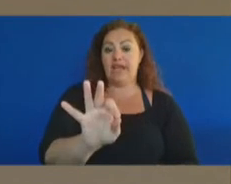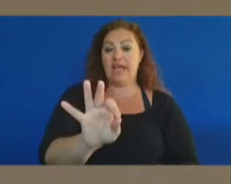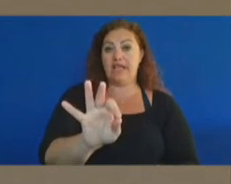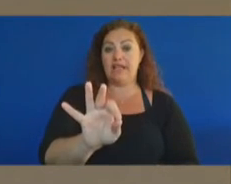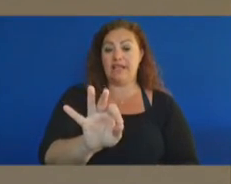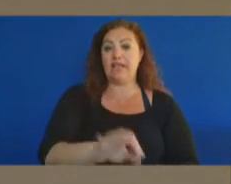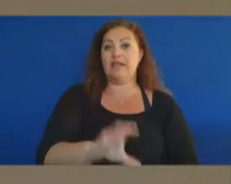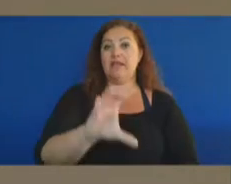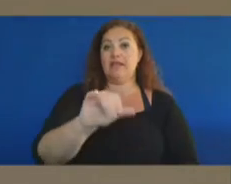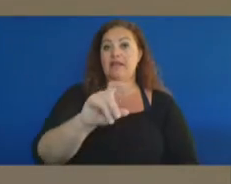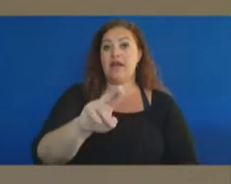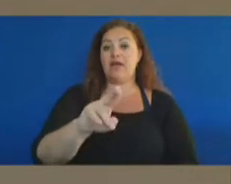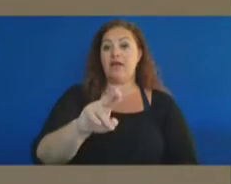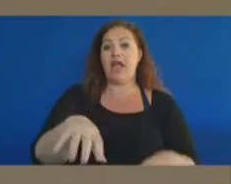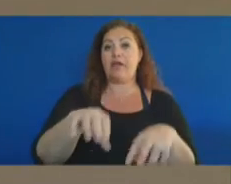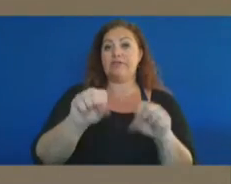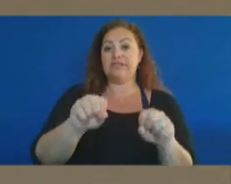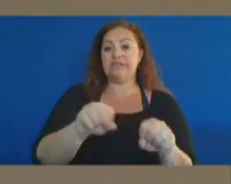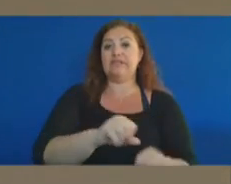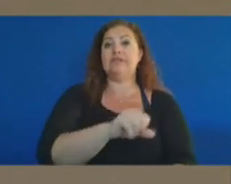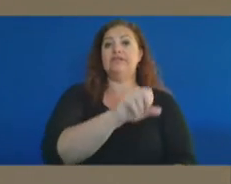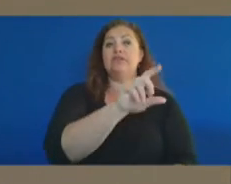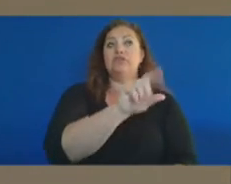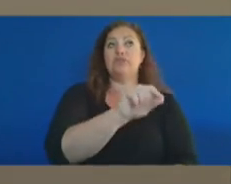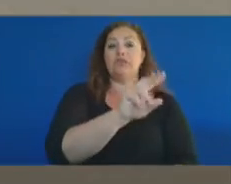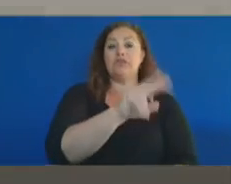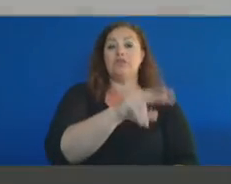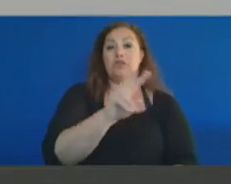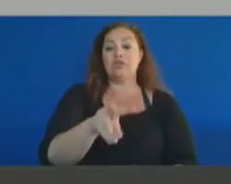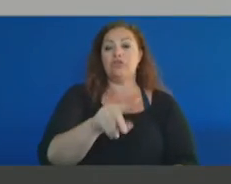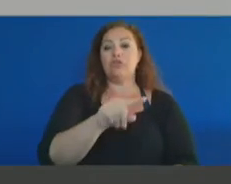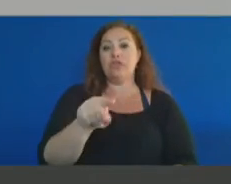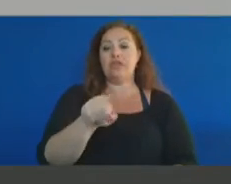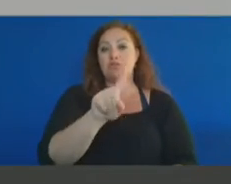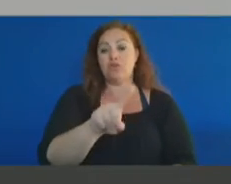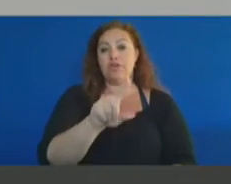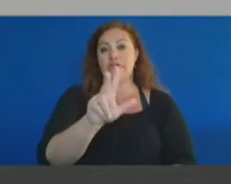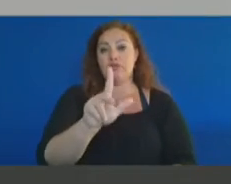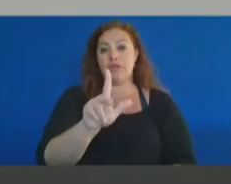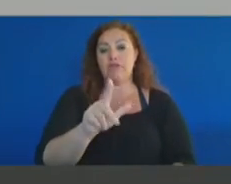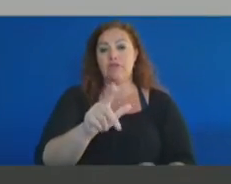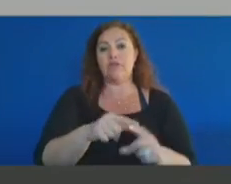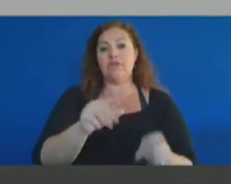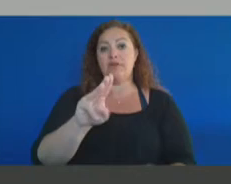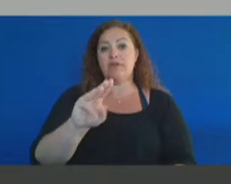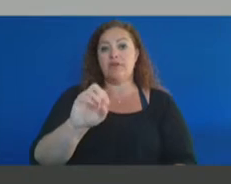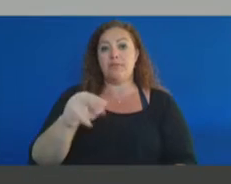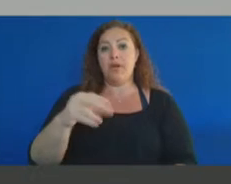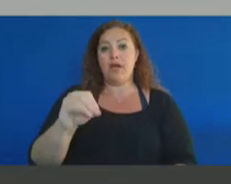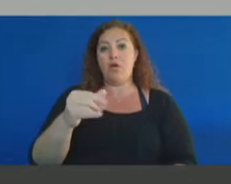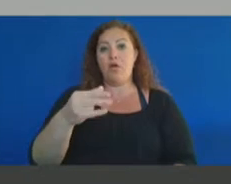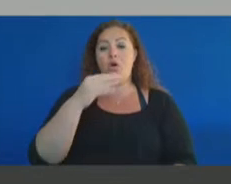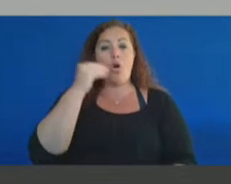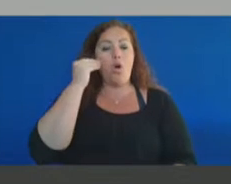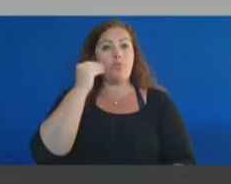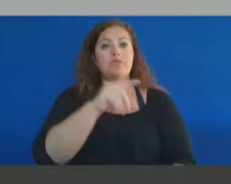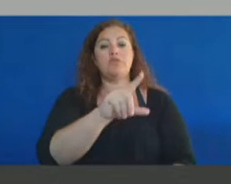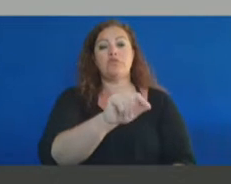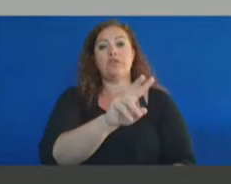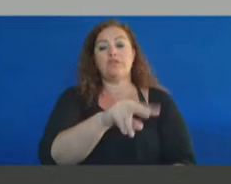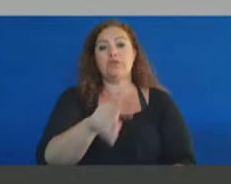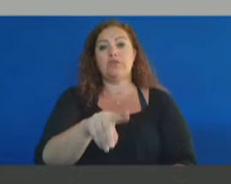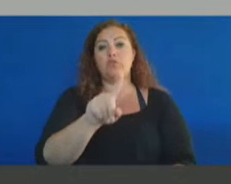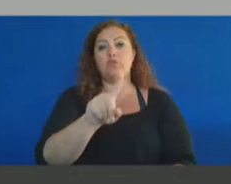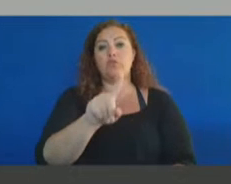Carter Acquisitions petition 2022-23 by holes petition 202225